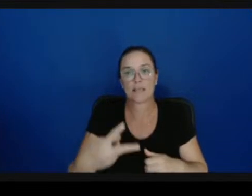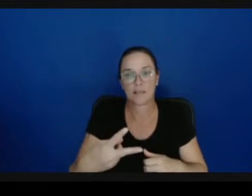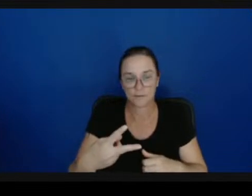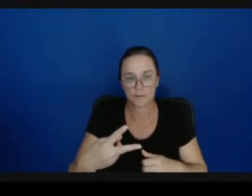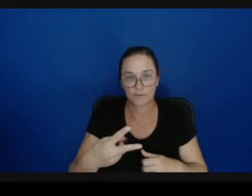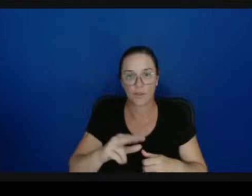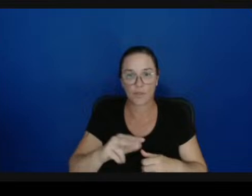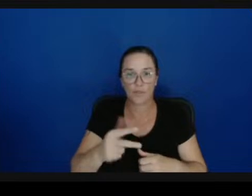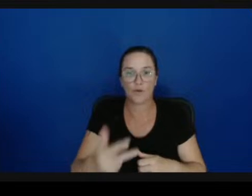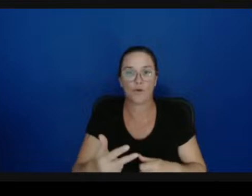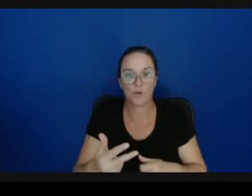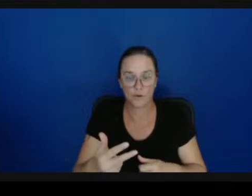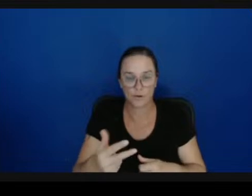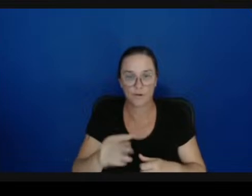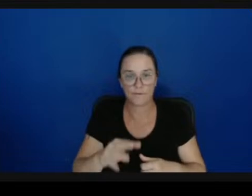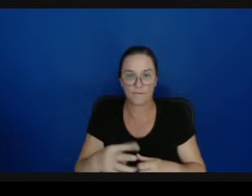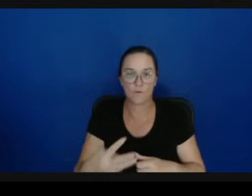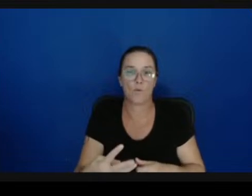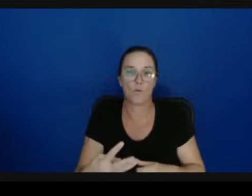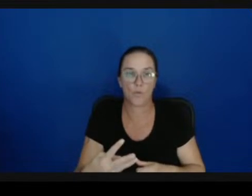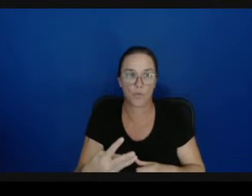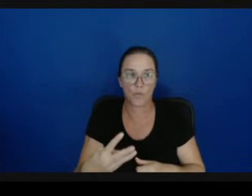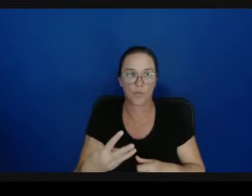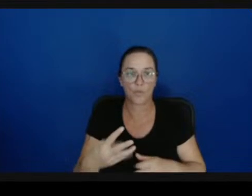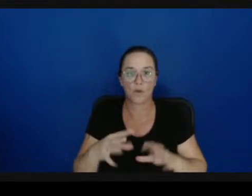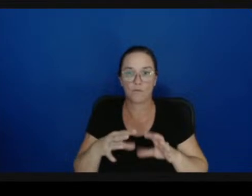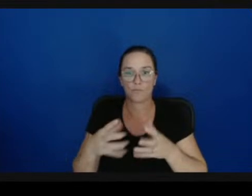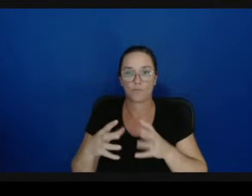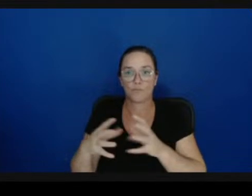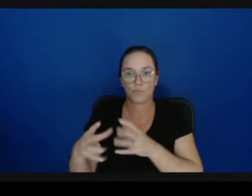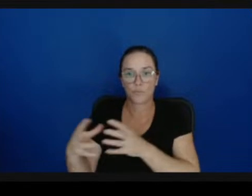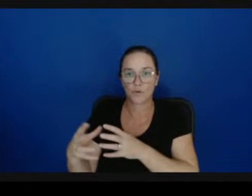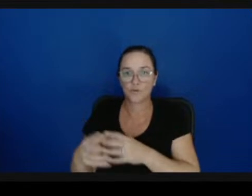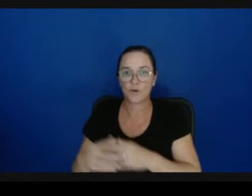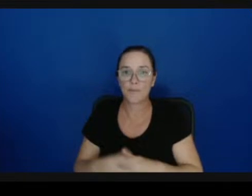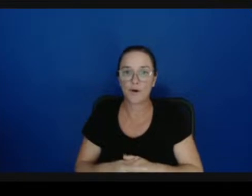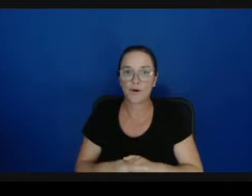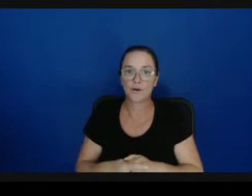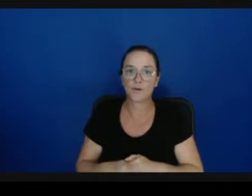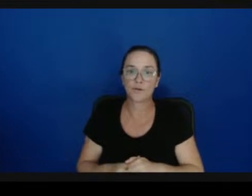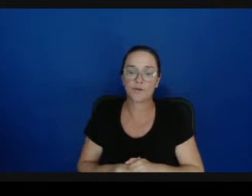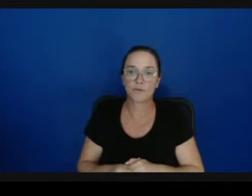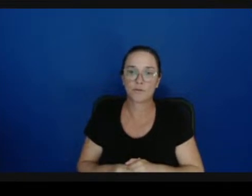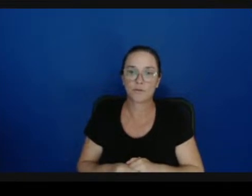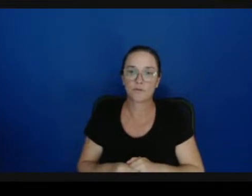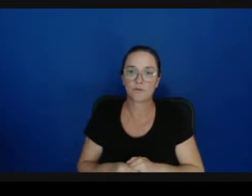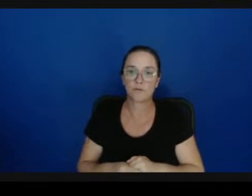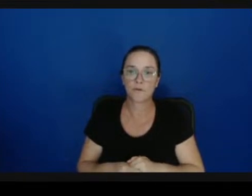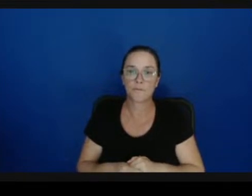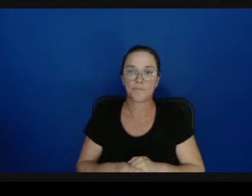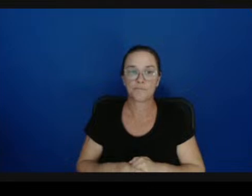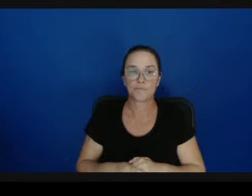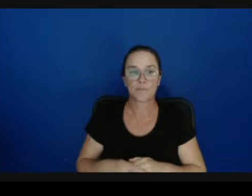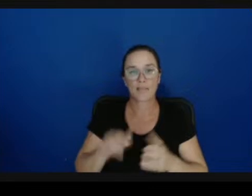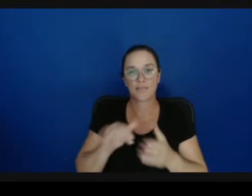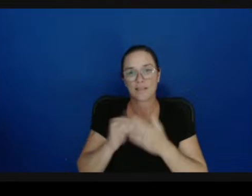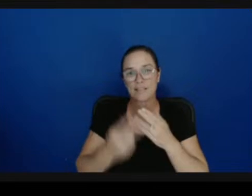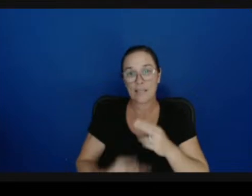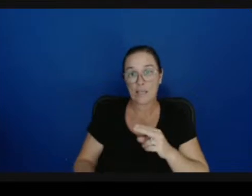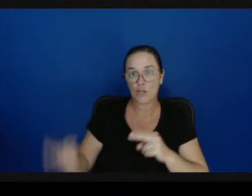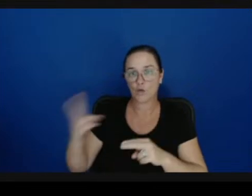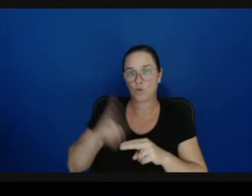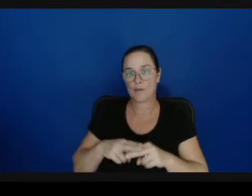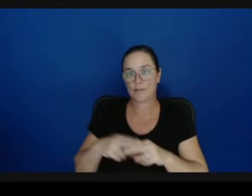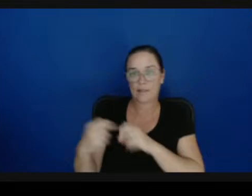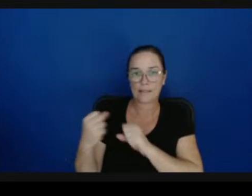a third pulse, a fourth pulse coming through as well. But these are pulses that are increasing in intensity